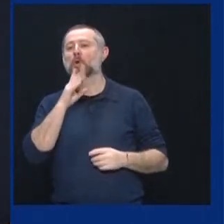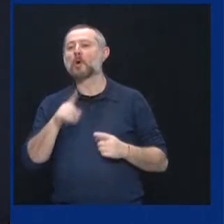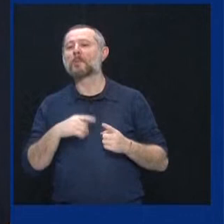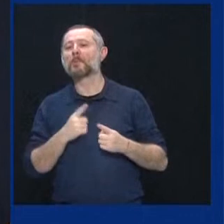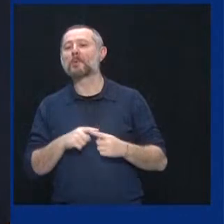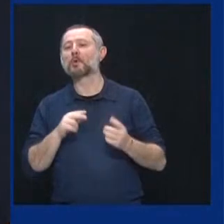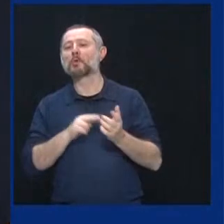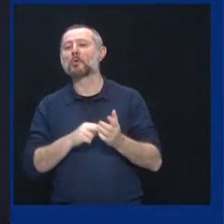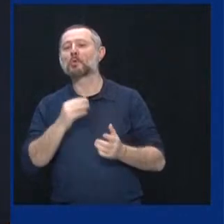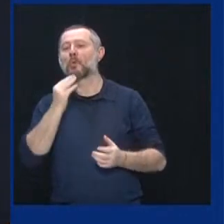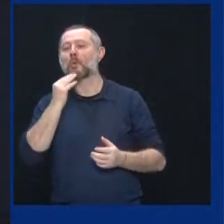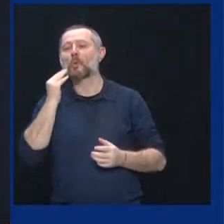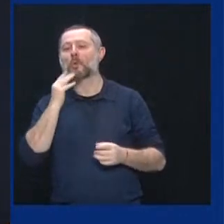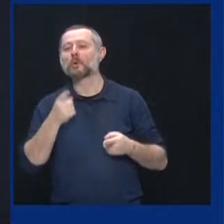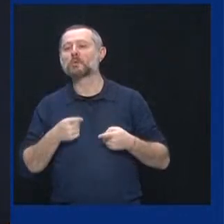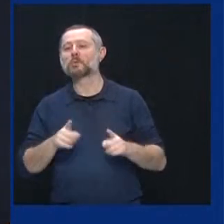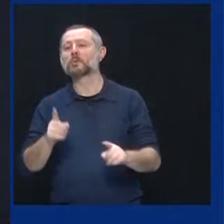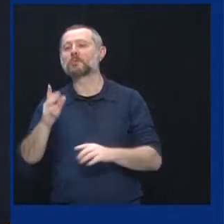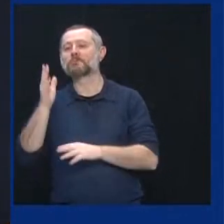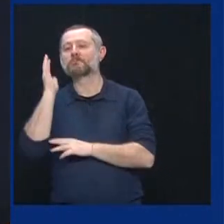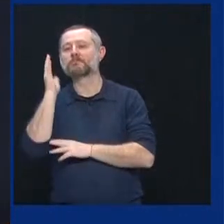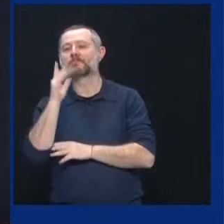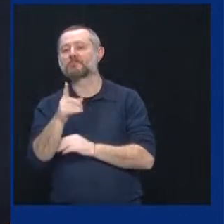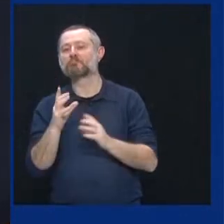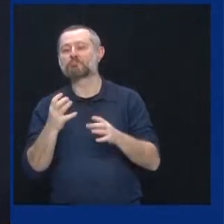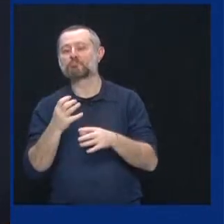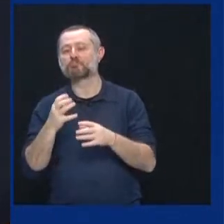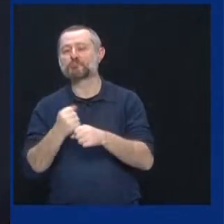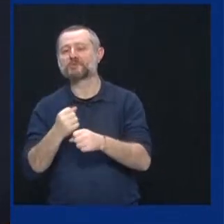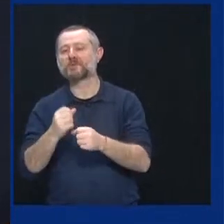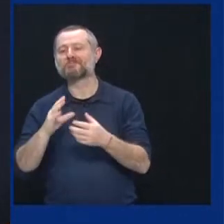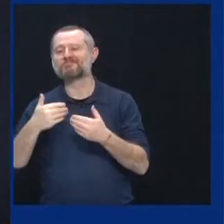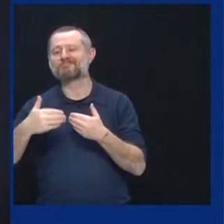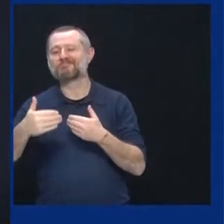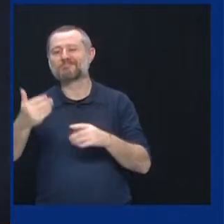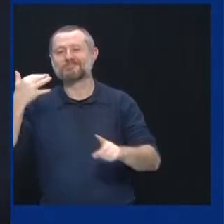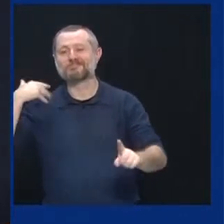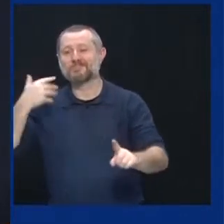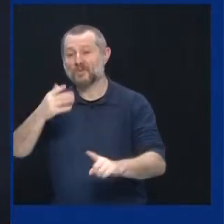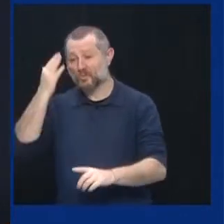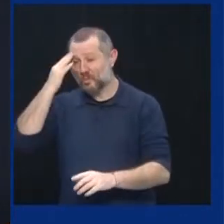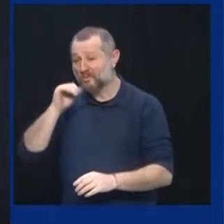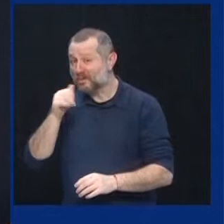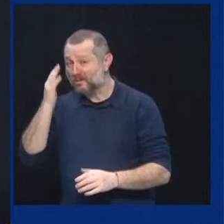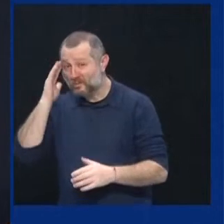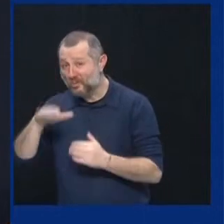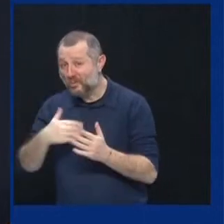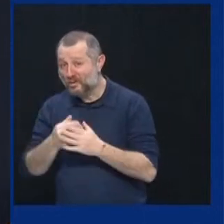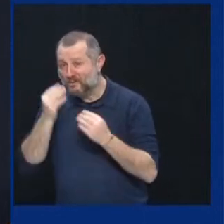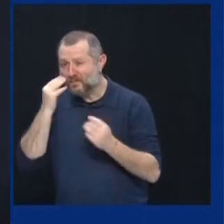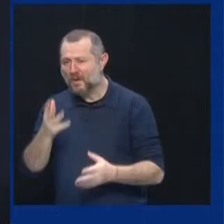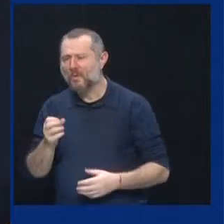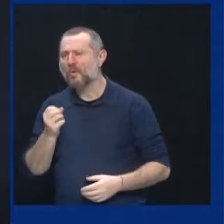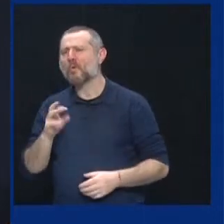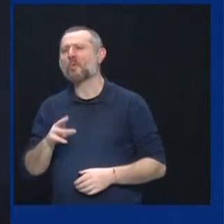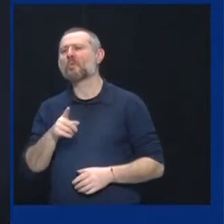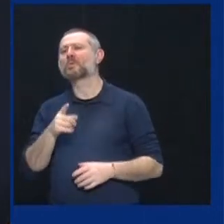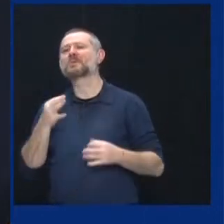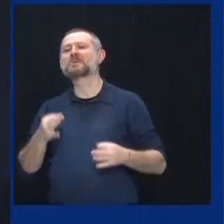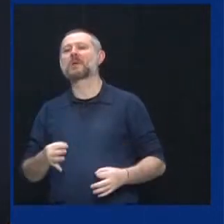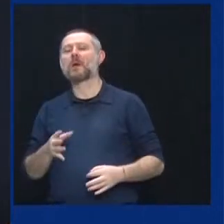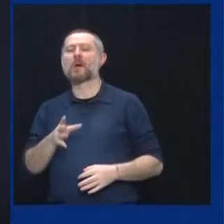again during these briefings. So did you not know the information, or did you choose not to share